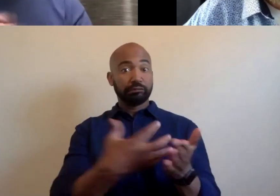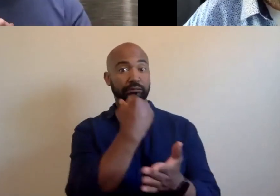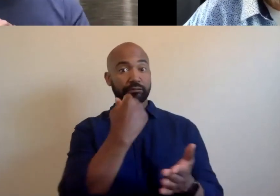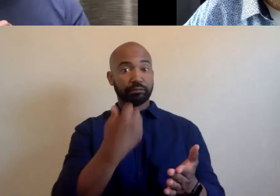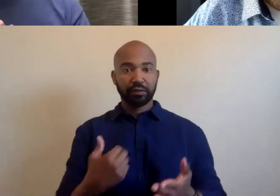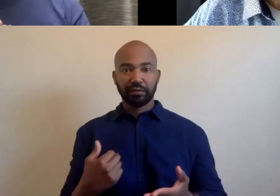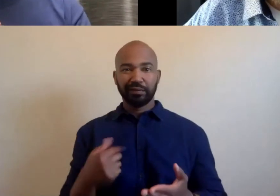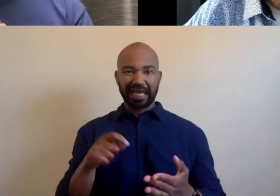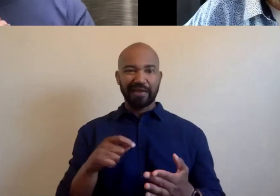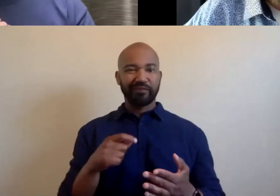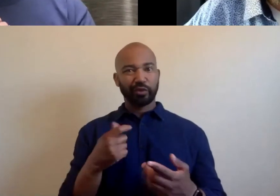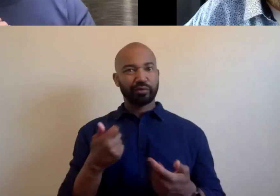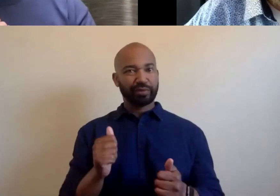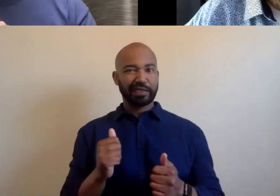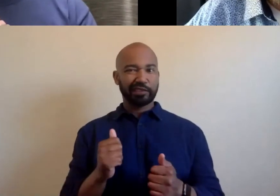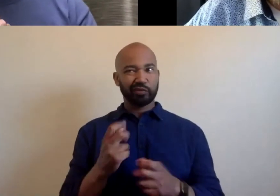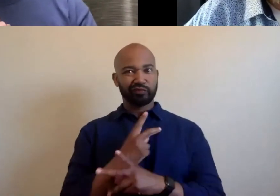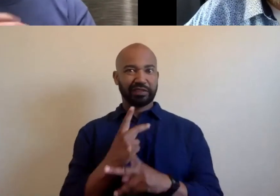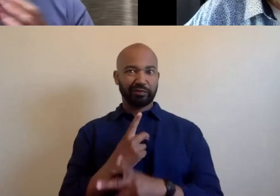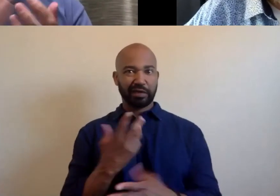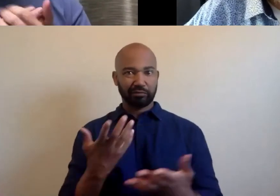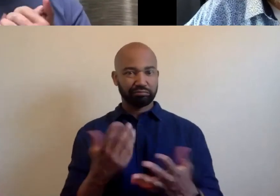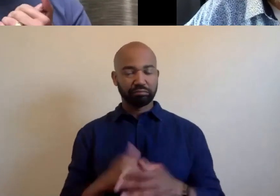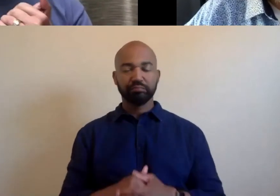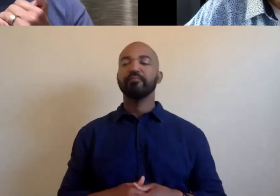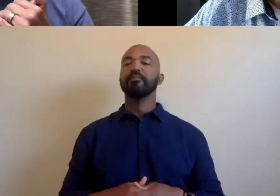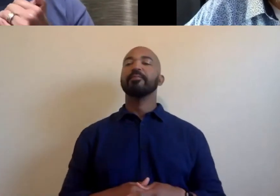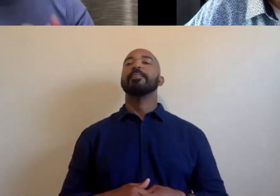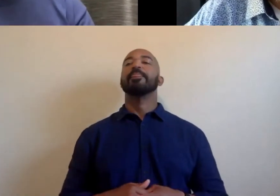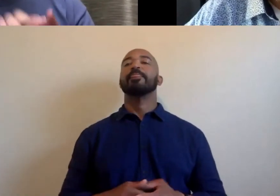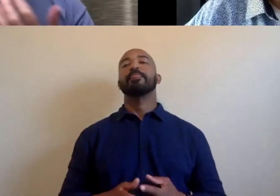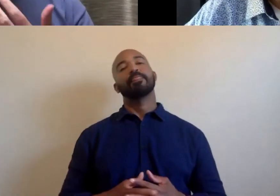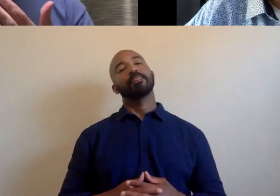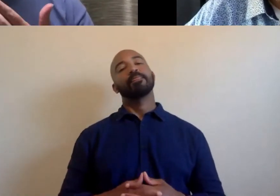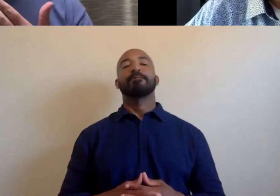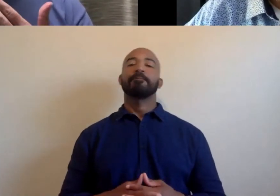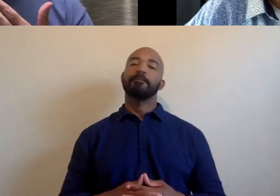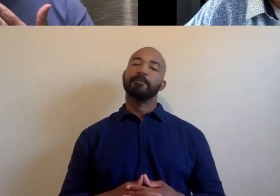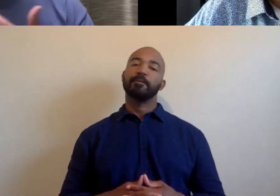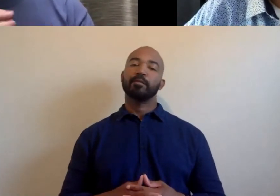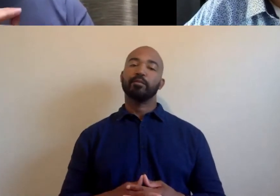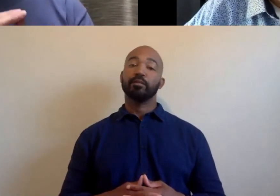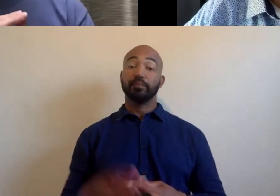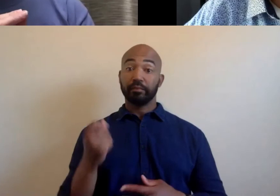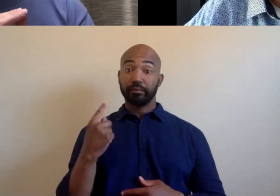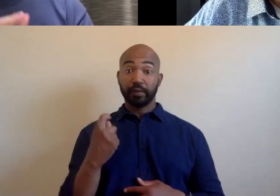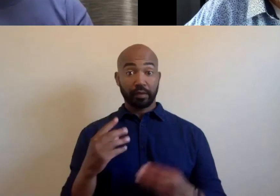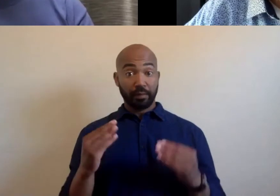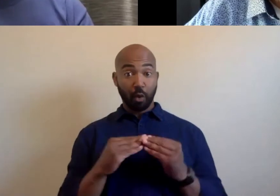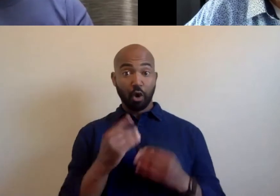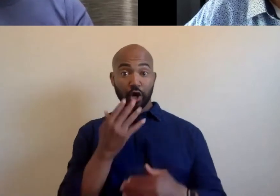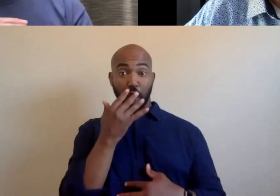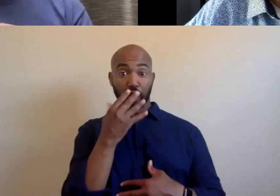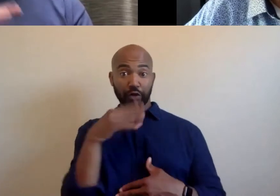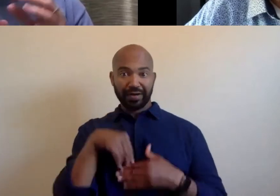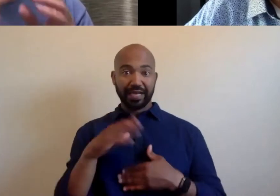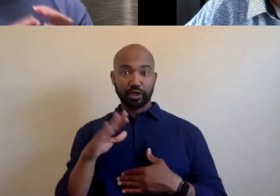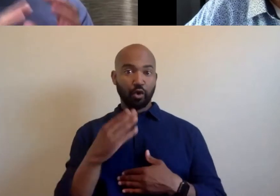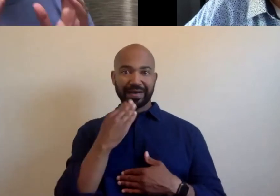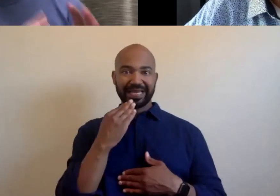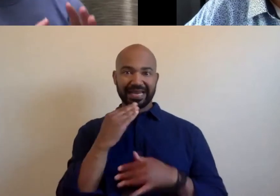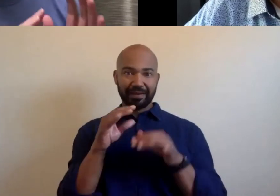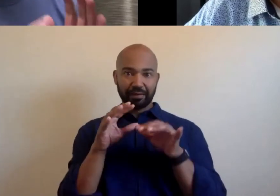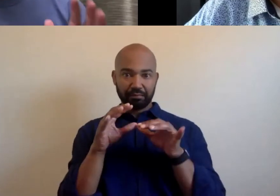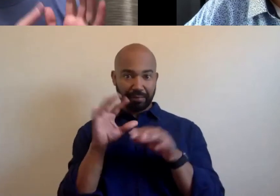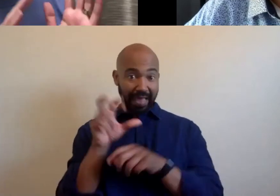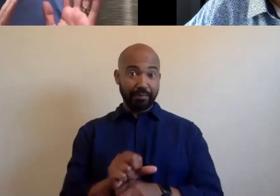to wrestle around. No, and the more color in your diet, the better as well. So fiber